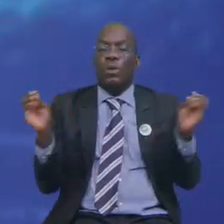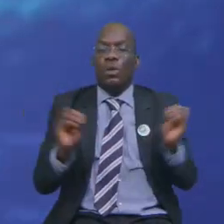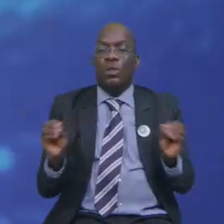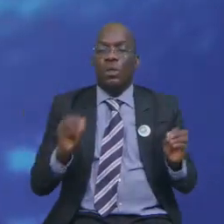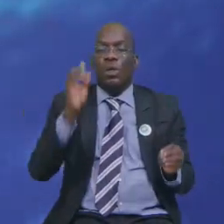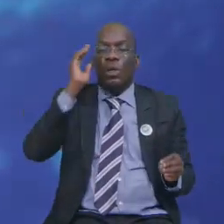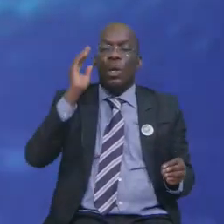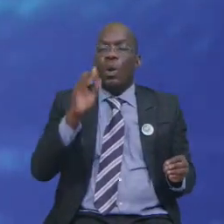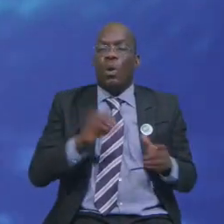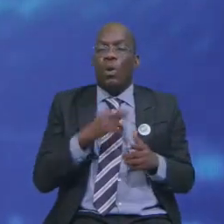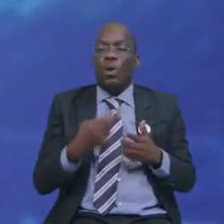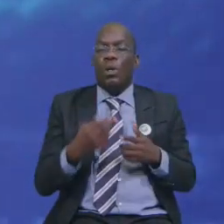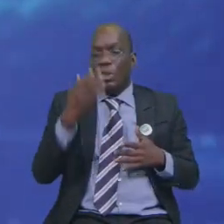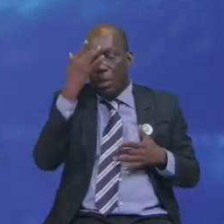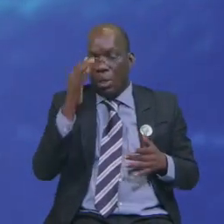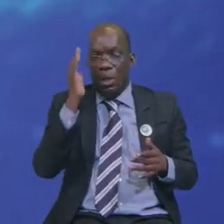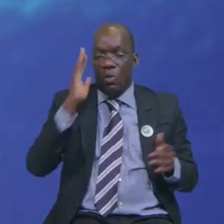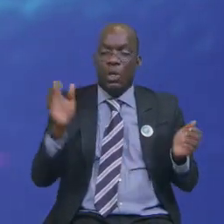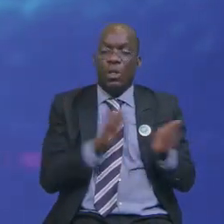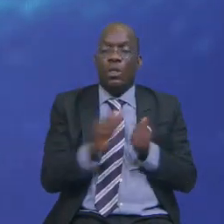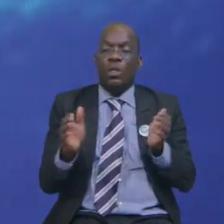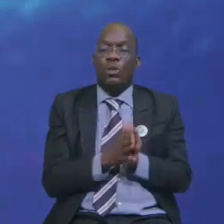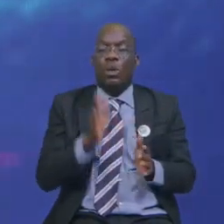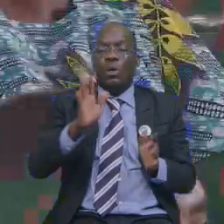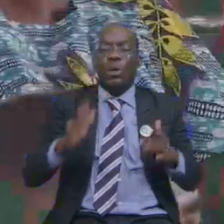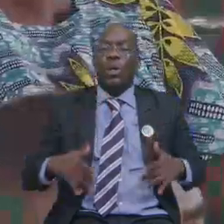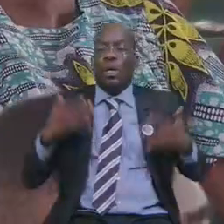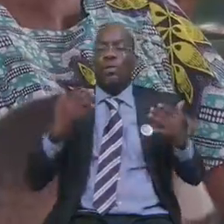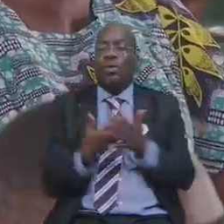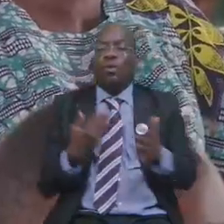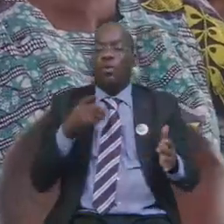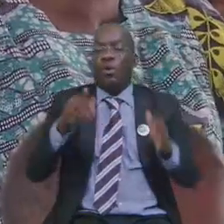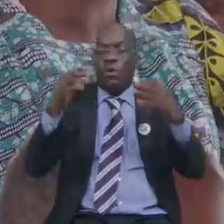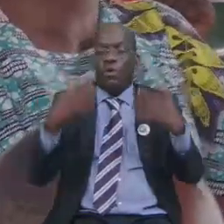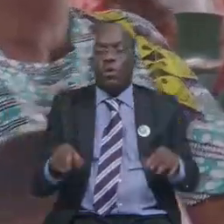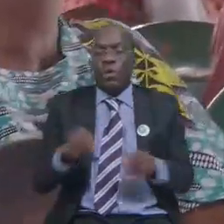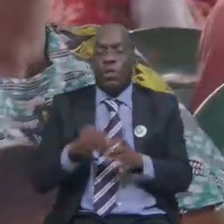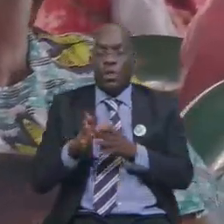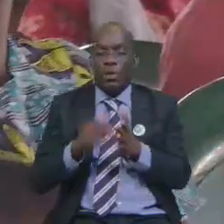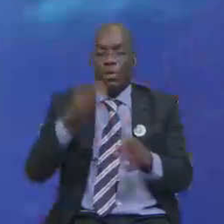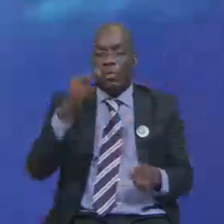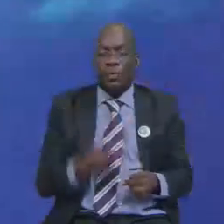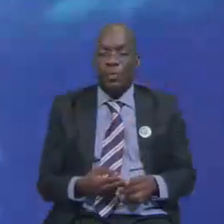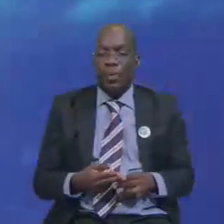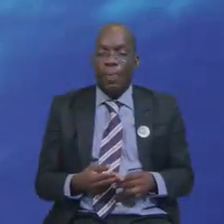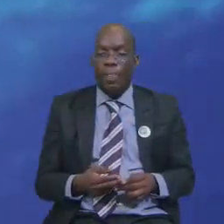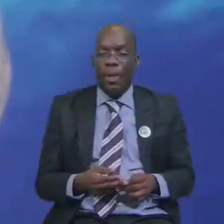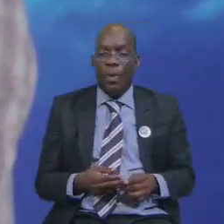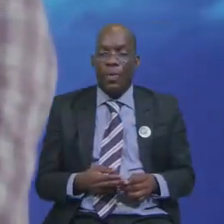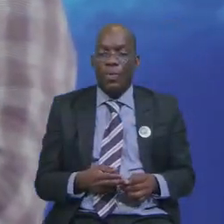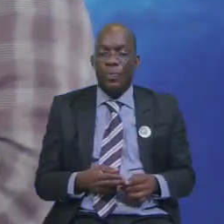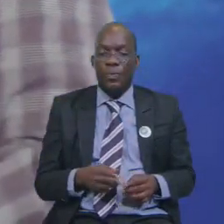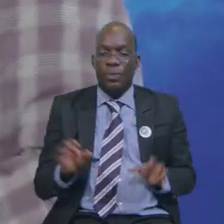your life before finishing in Jesus' name. Let's come to Acts chapter